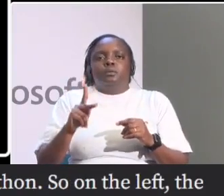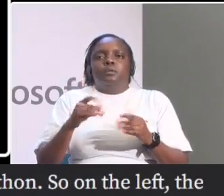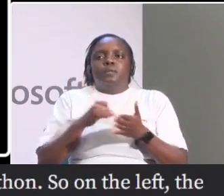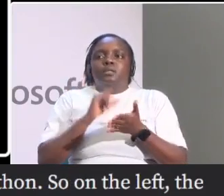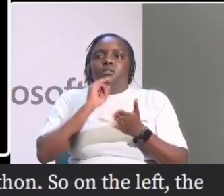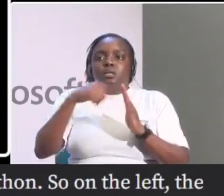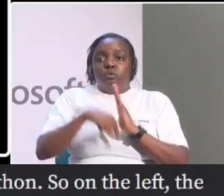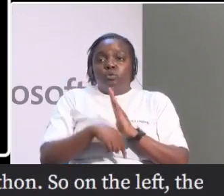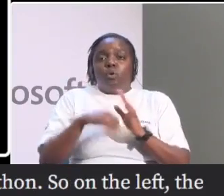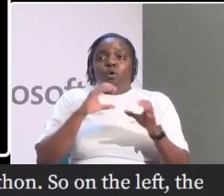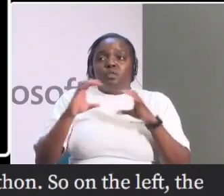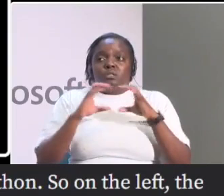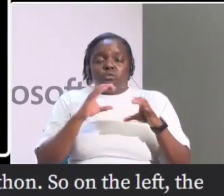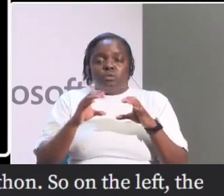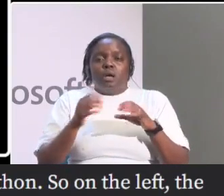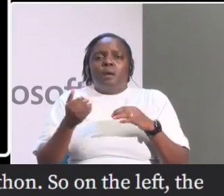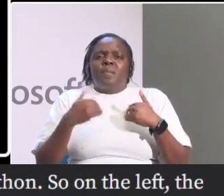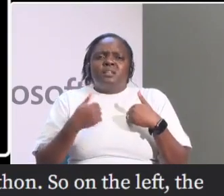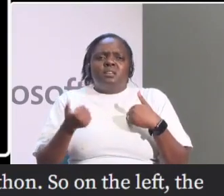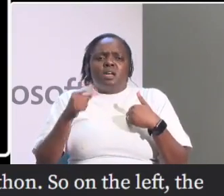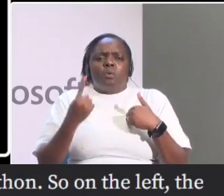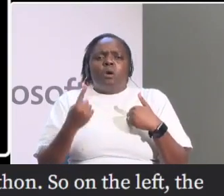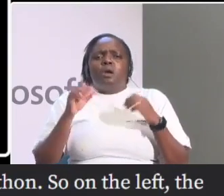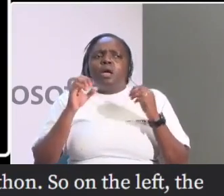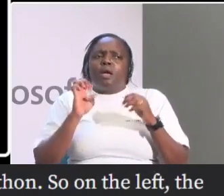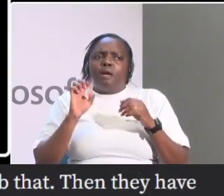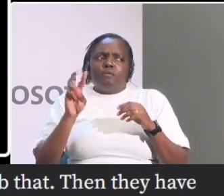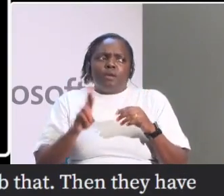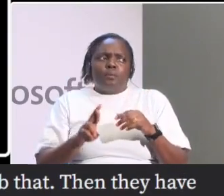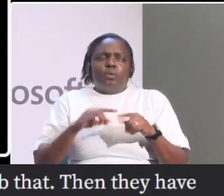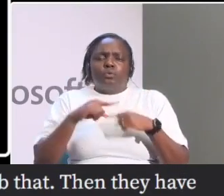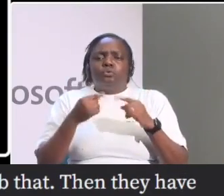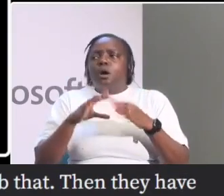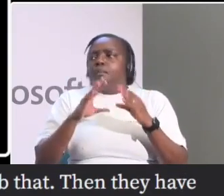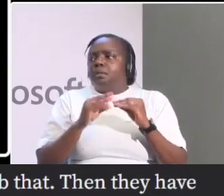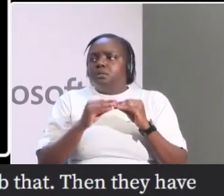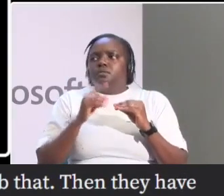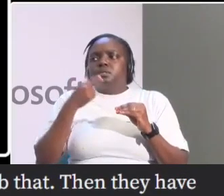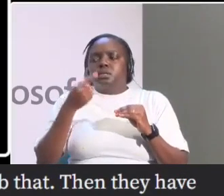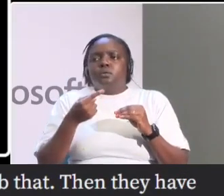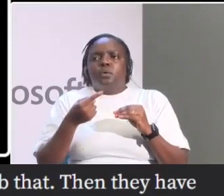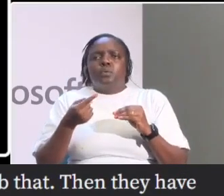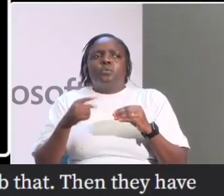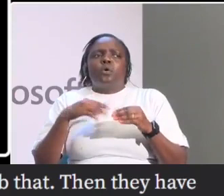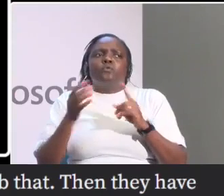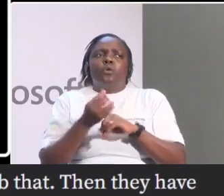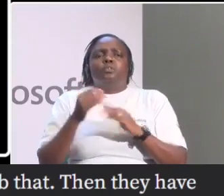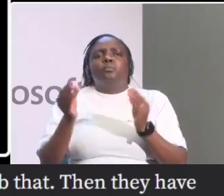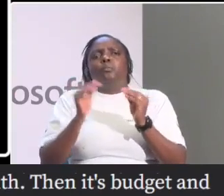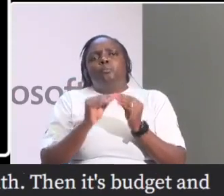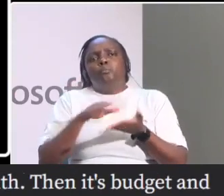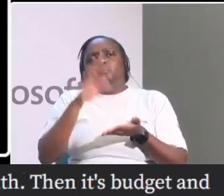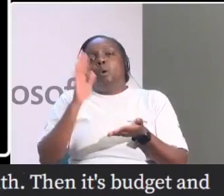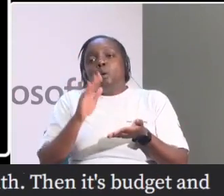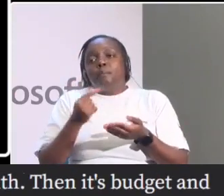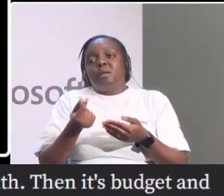downhill conversation. Has anyone ever walked into a meeting and your boss has said, hey, you've actually got more money?